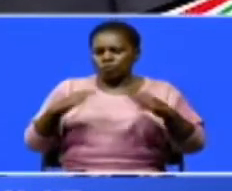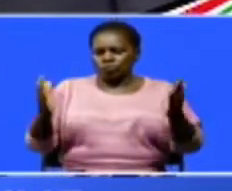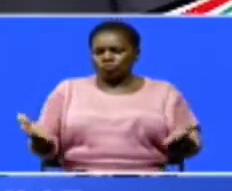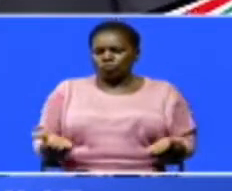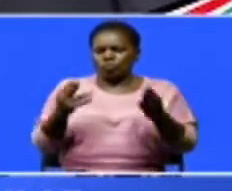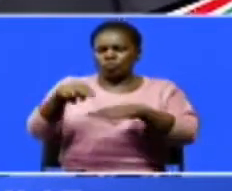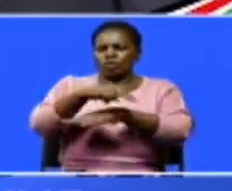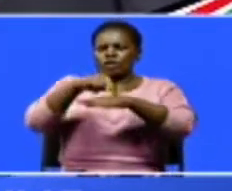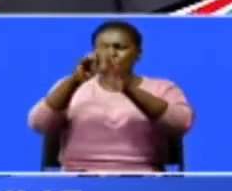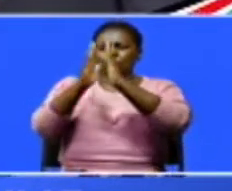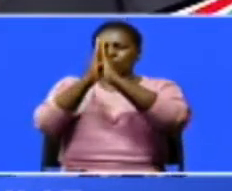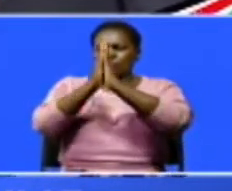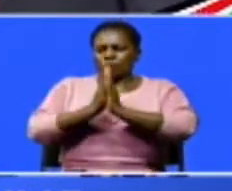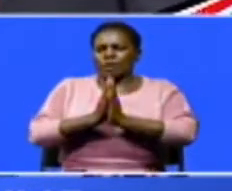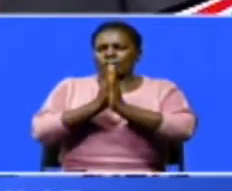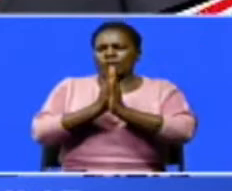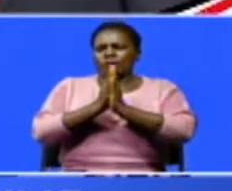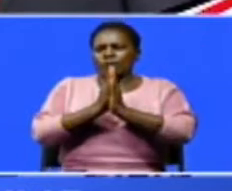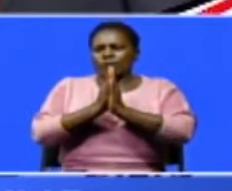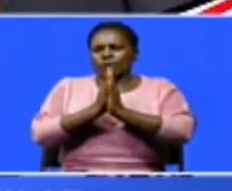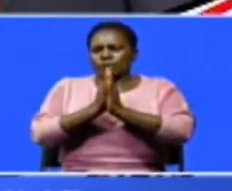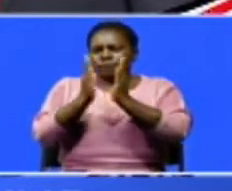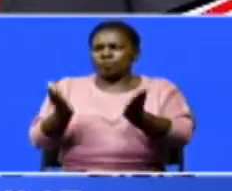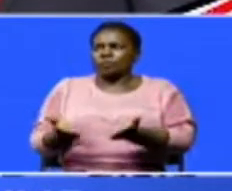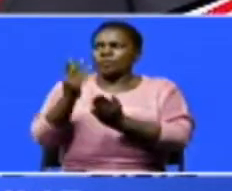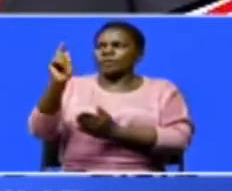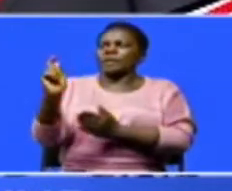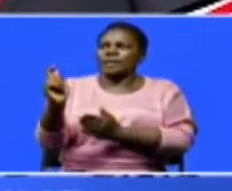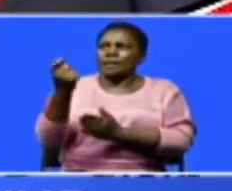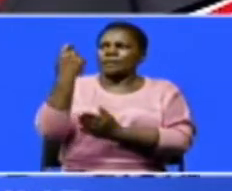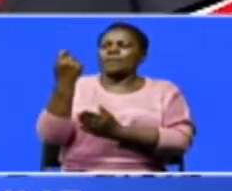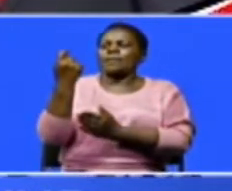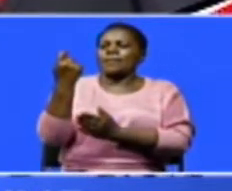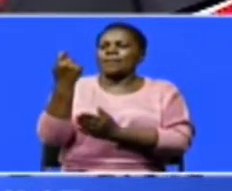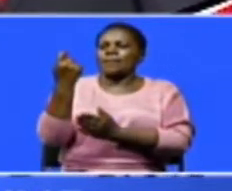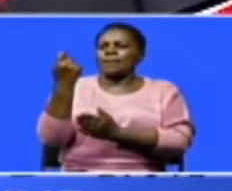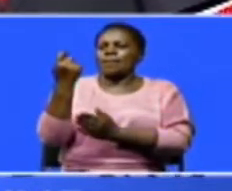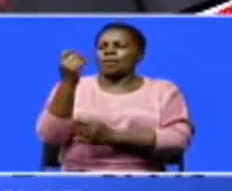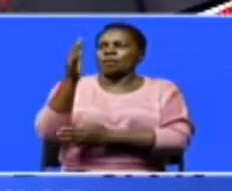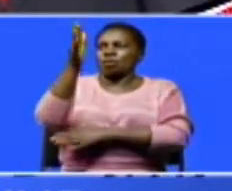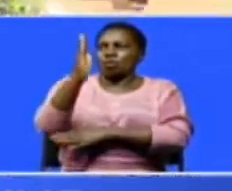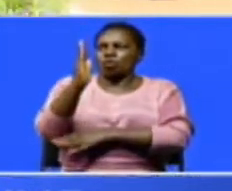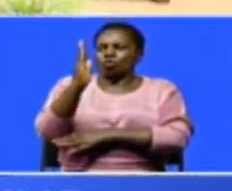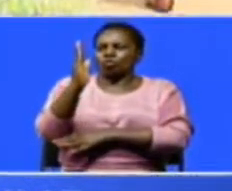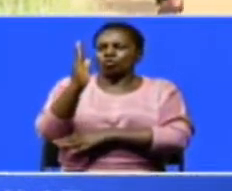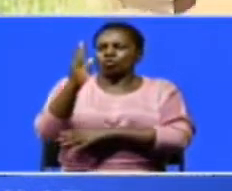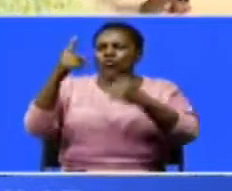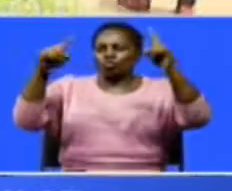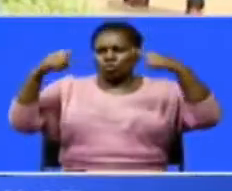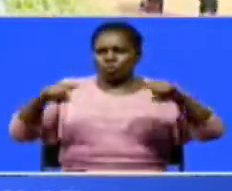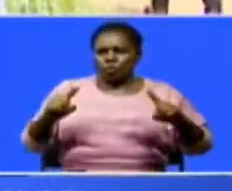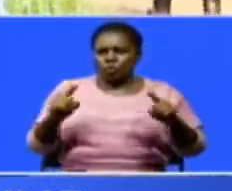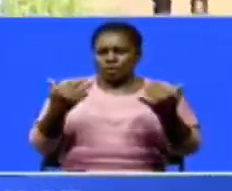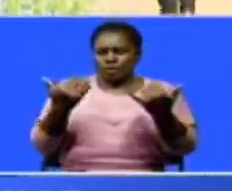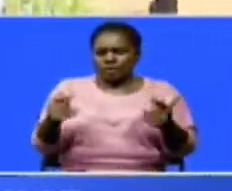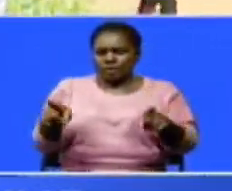nation in prayer and to commend Kenya to God's unfailing mercy and grace to overcome the daunting pandemic, which